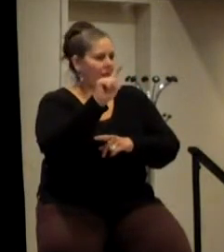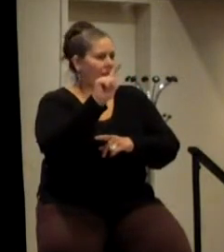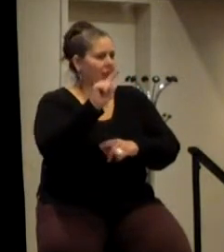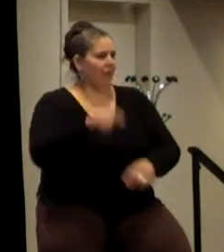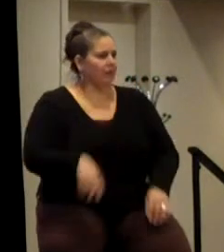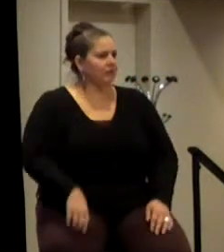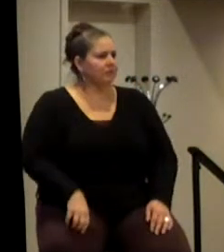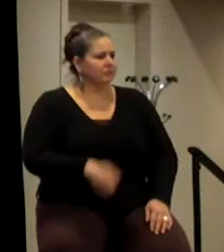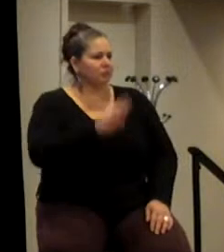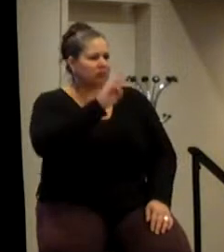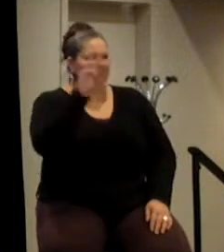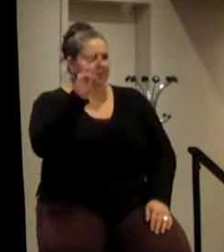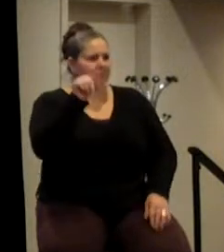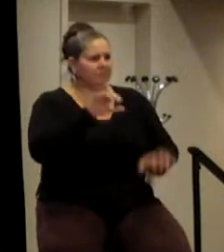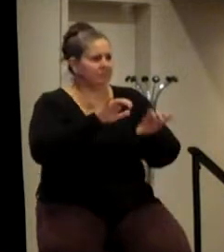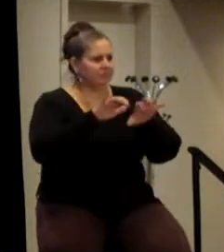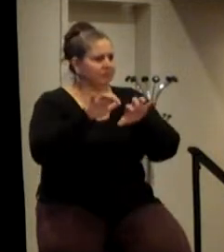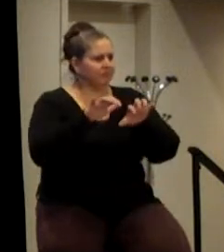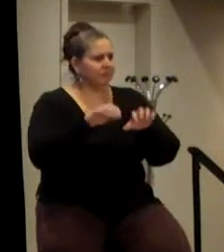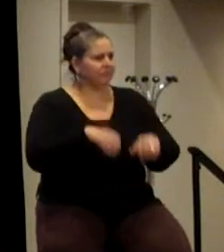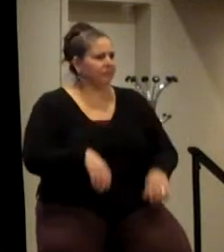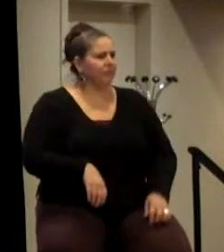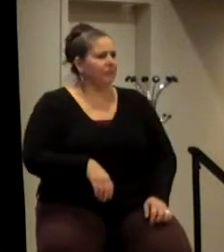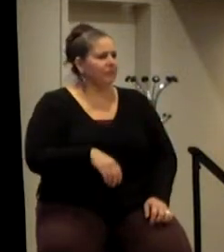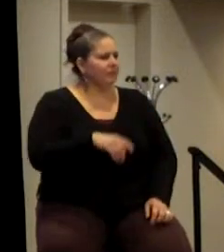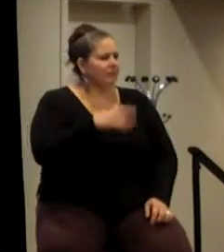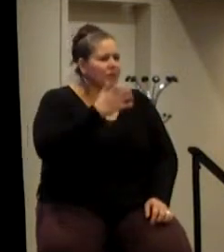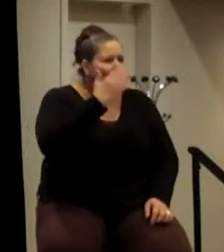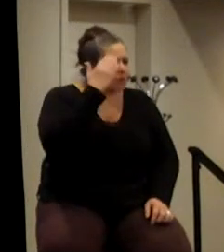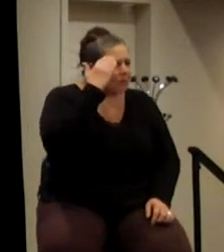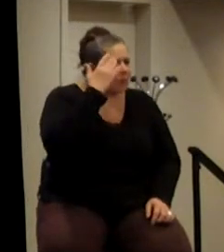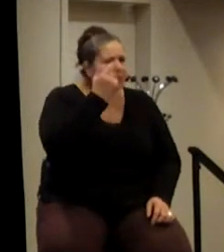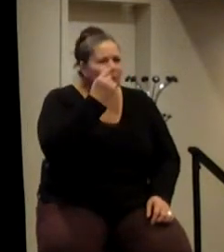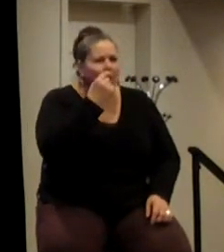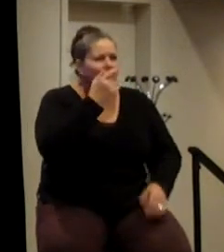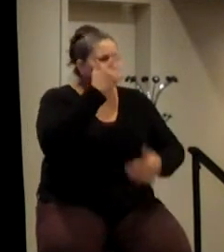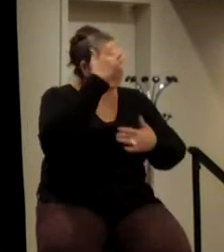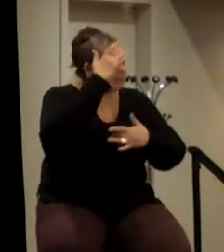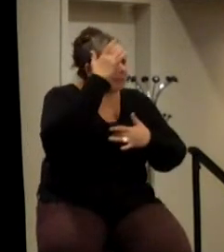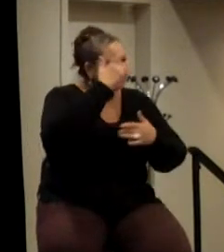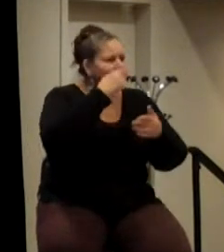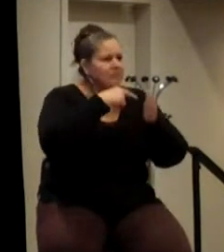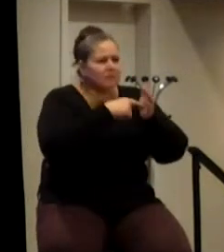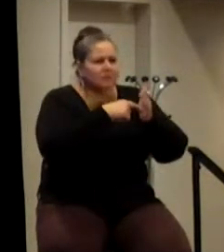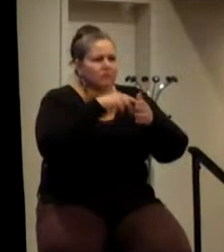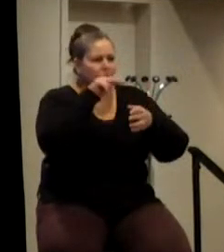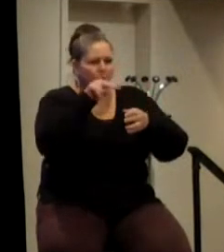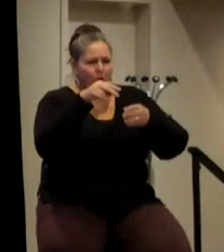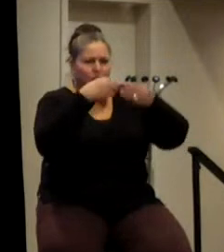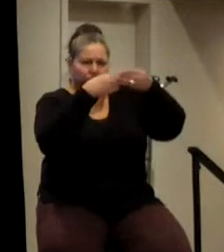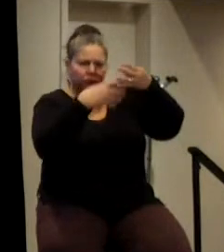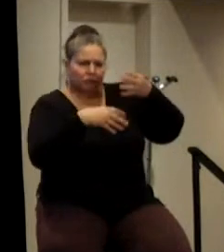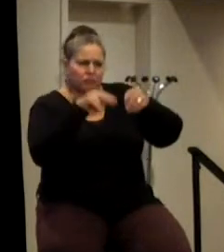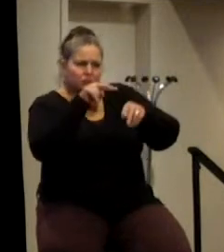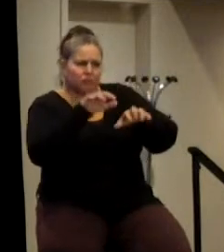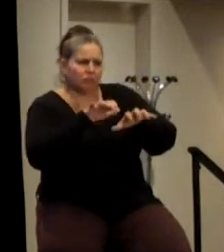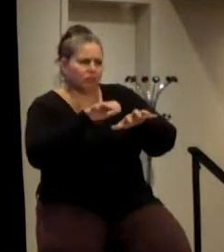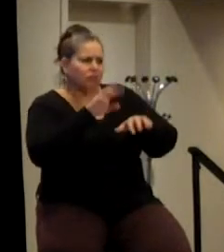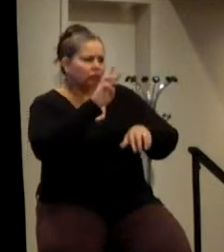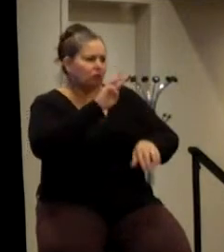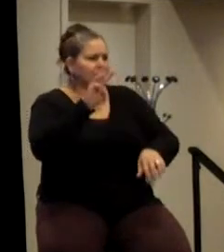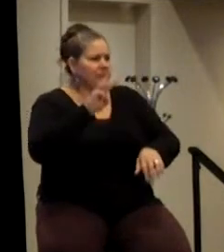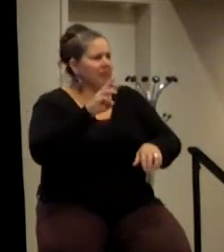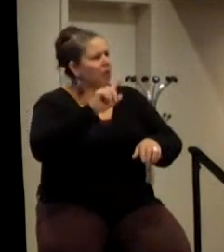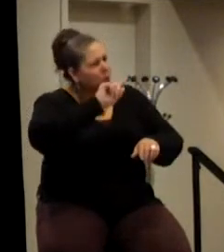all are now. Please go get a test. Let's rule out COVID so we can continue to get these